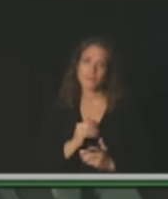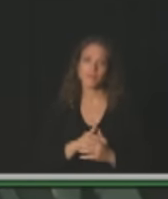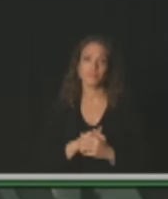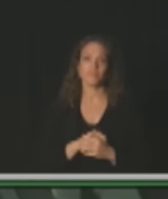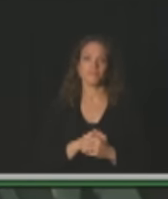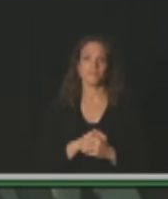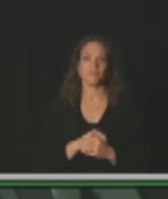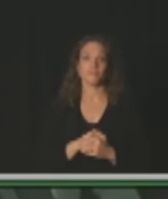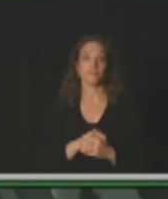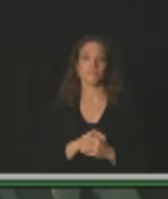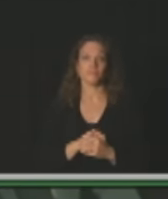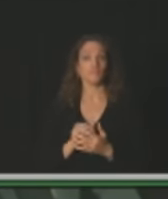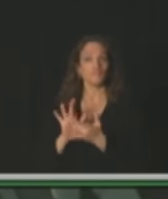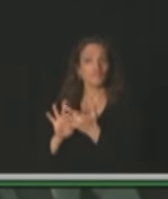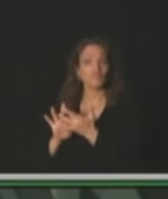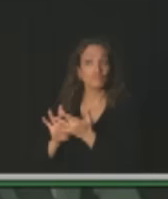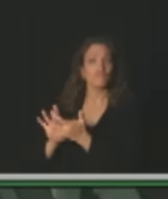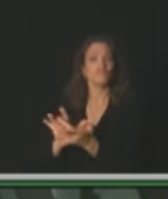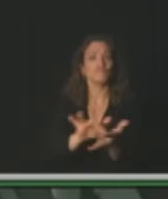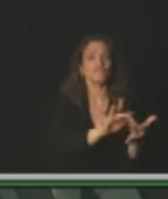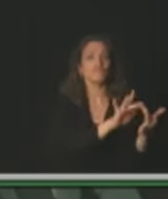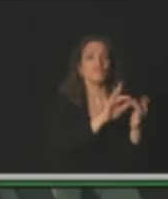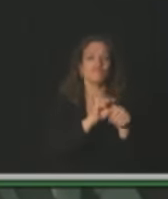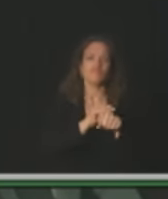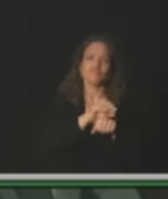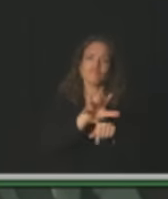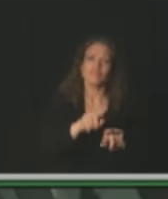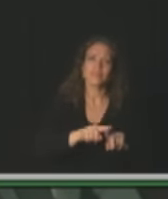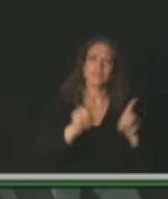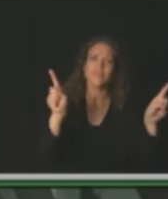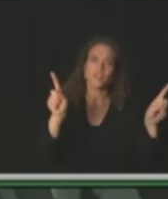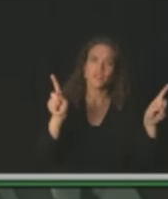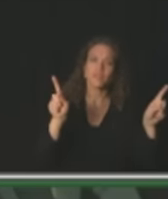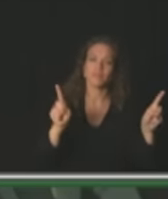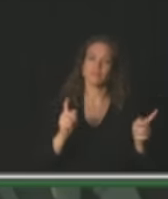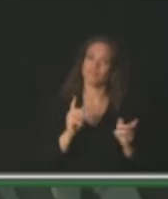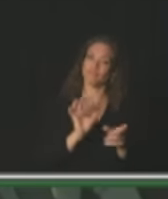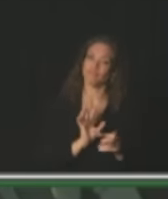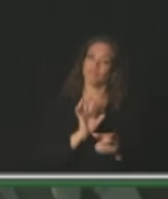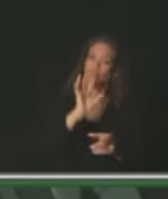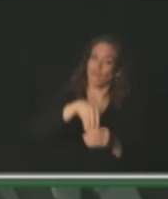Reach out and make a difference. Be involved.